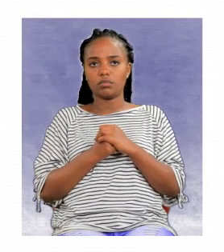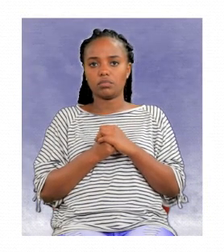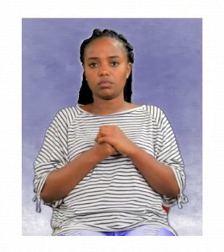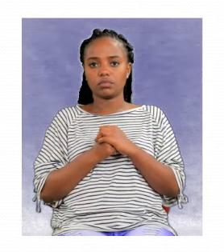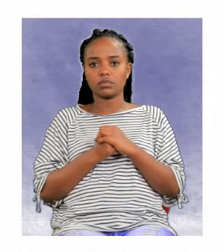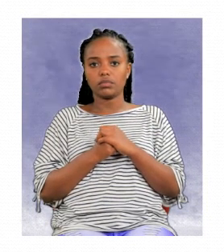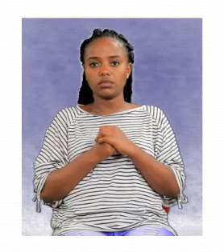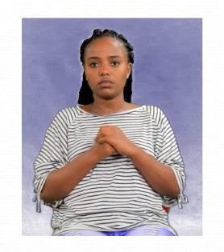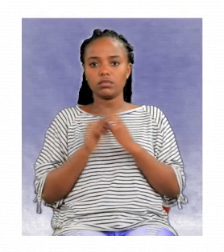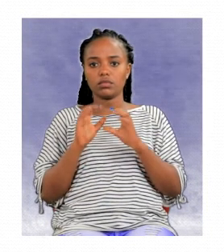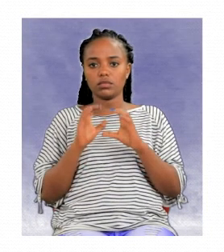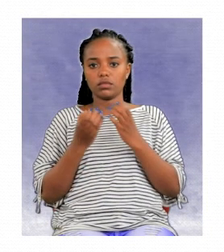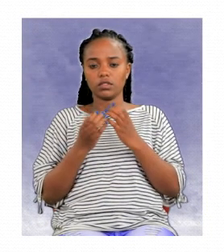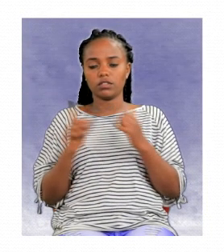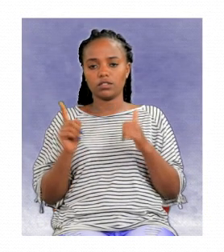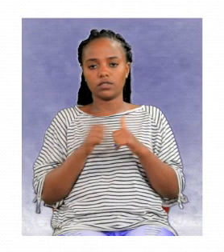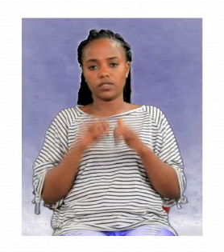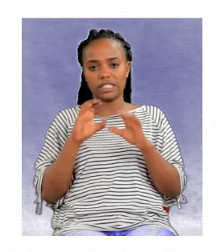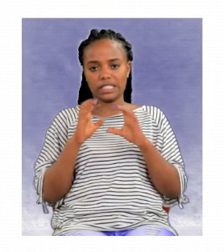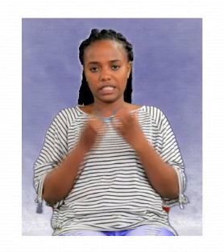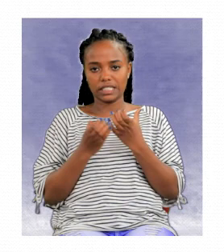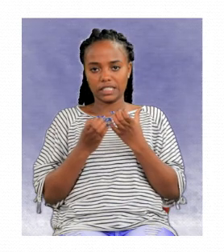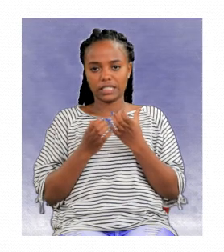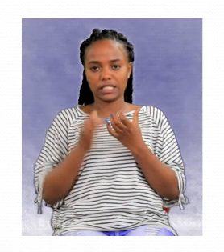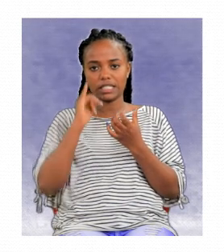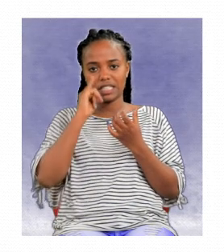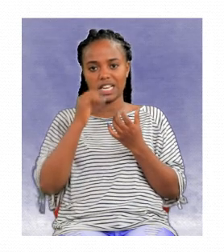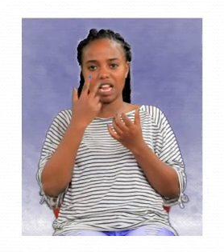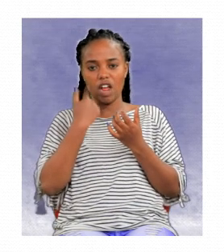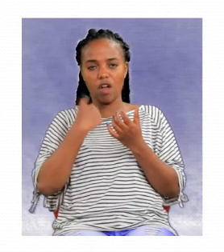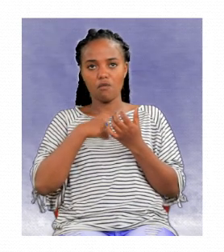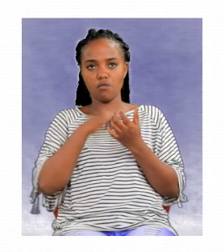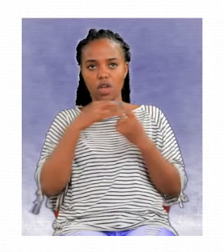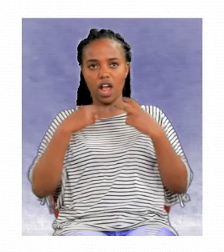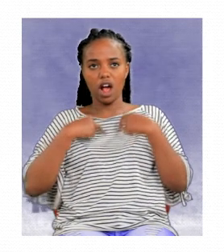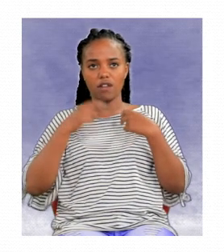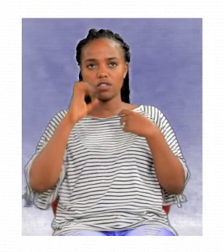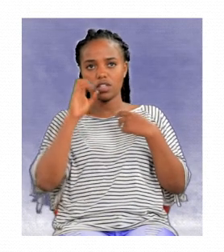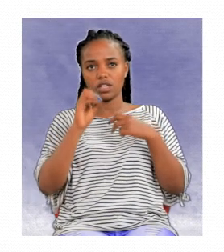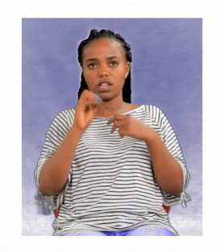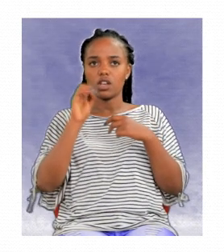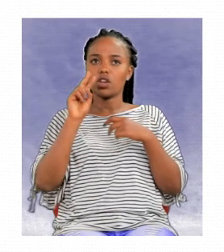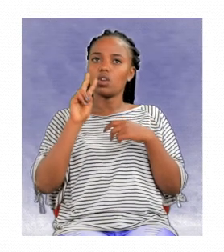certain class, for the first class, if we have 0 to